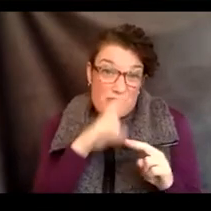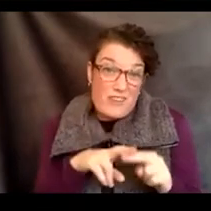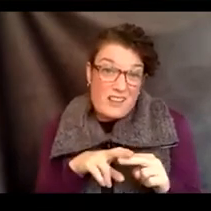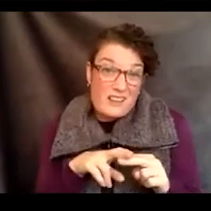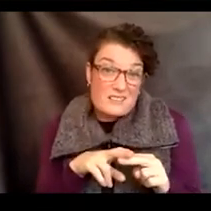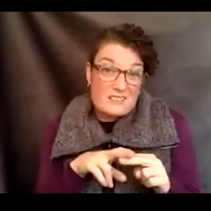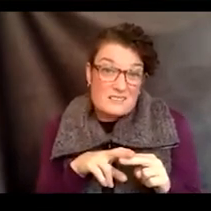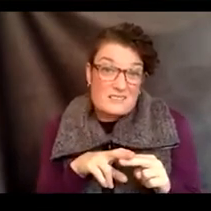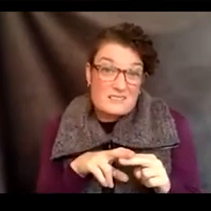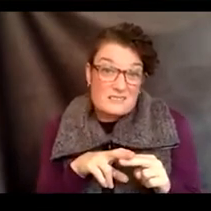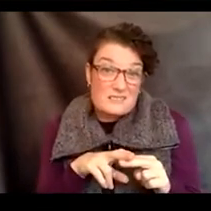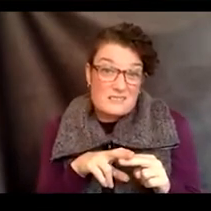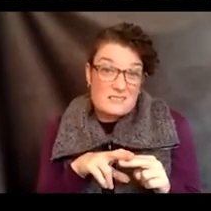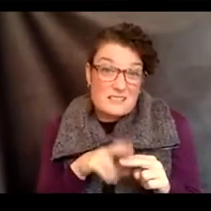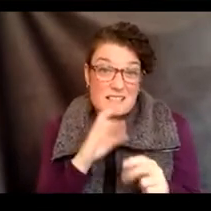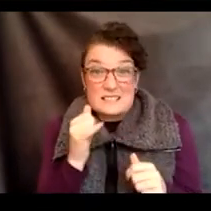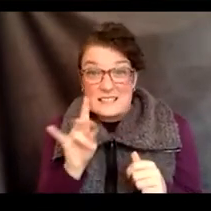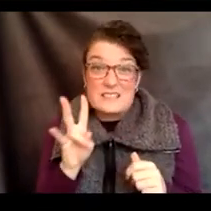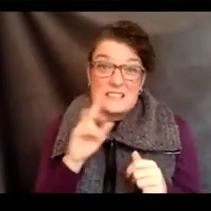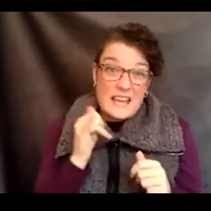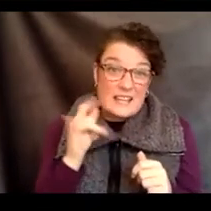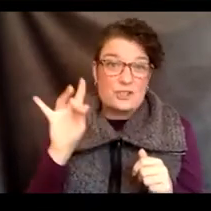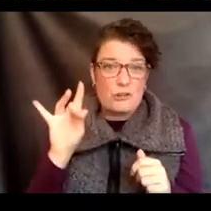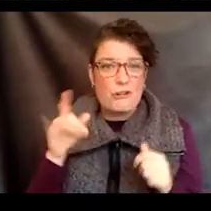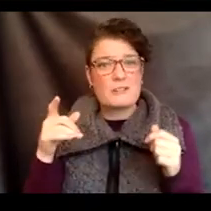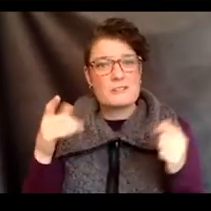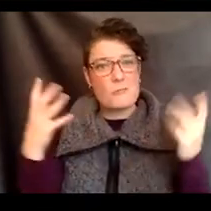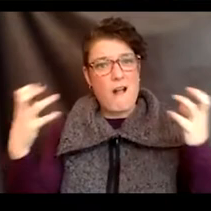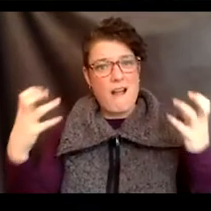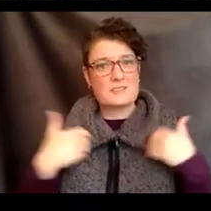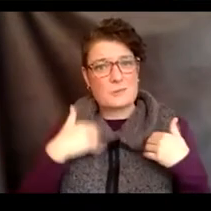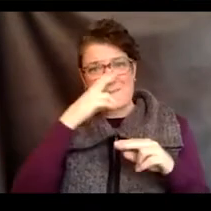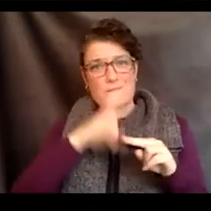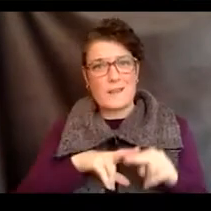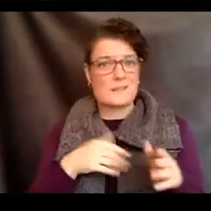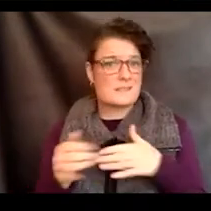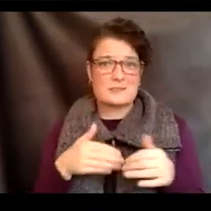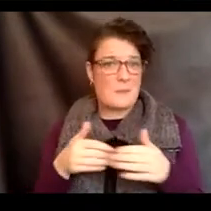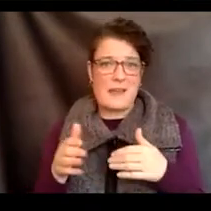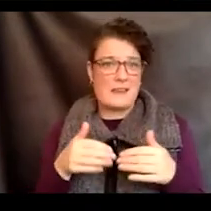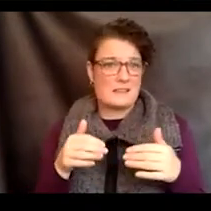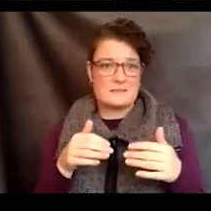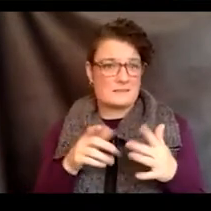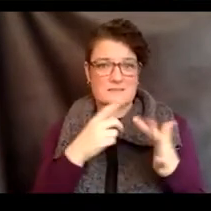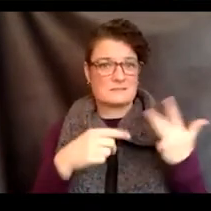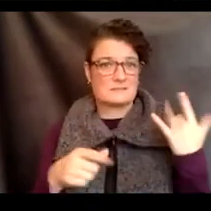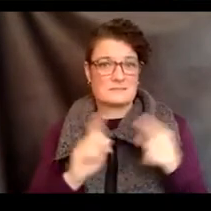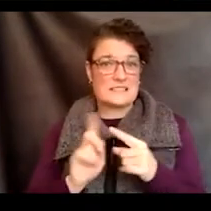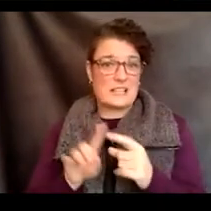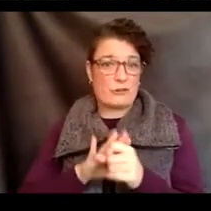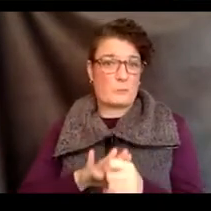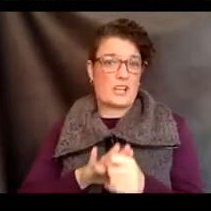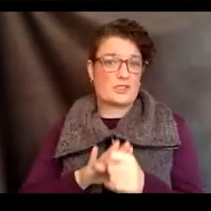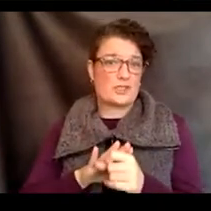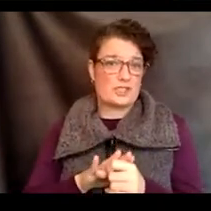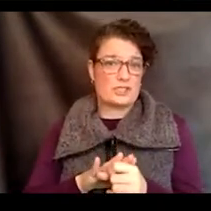know, a 17, 18 year old naturally wants to have, despite all of the, you know, all of these pressures that are